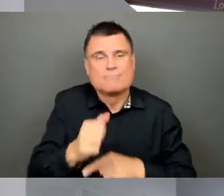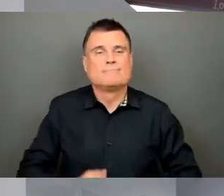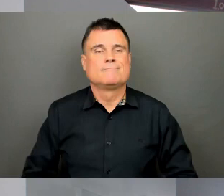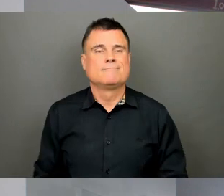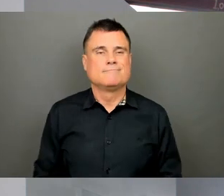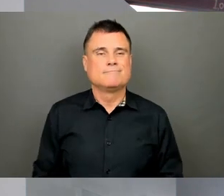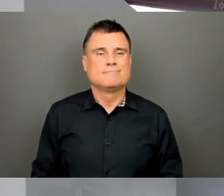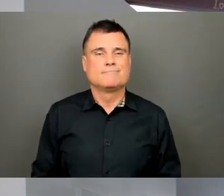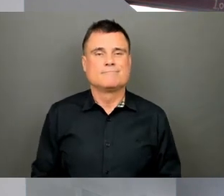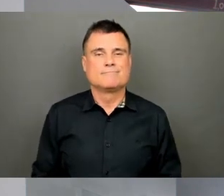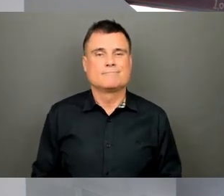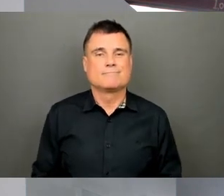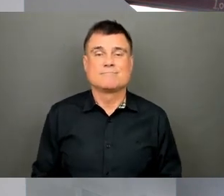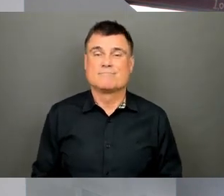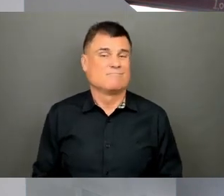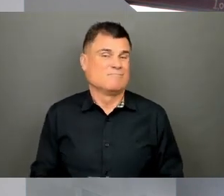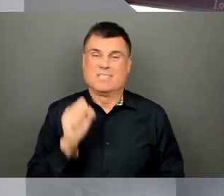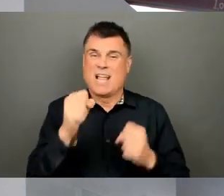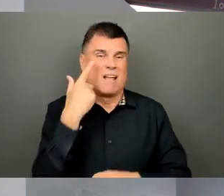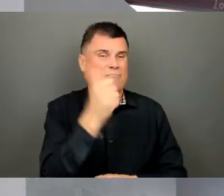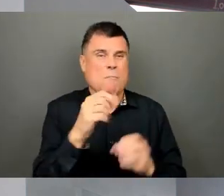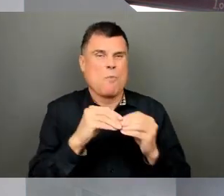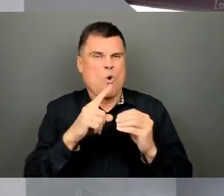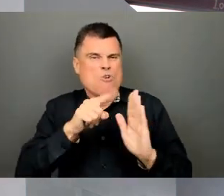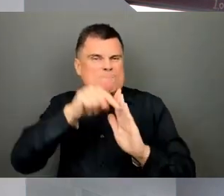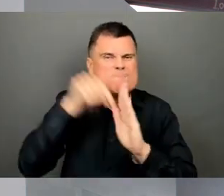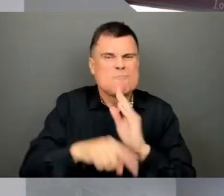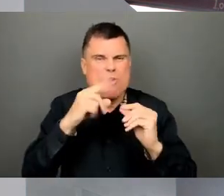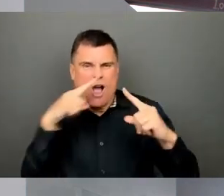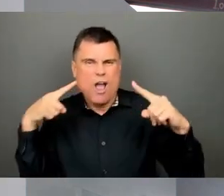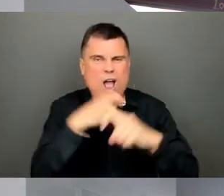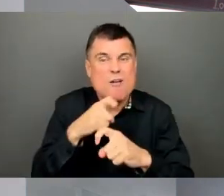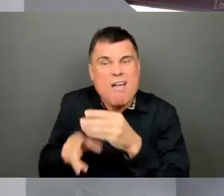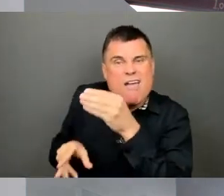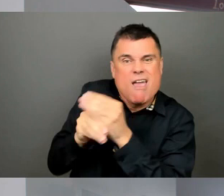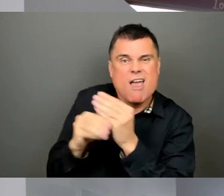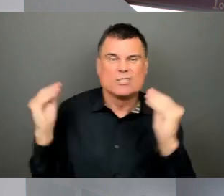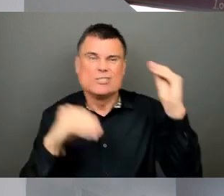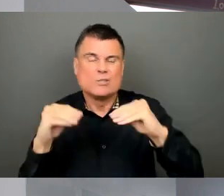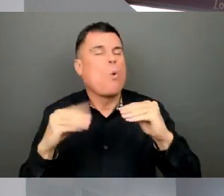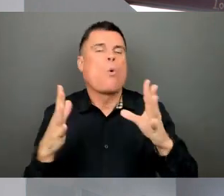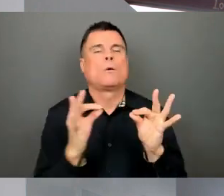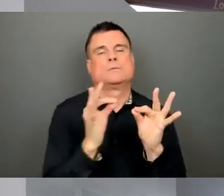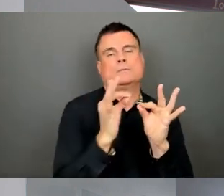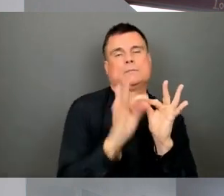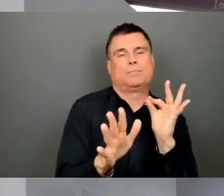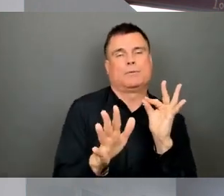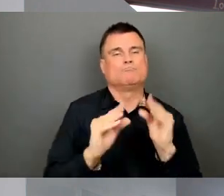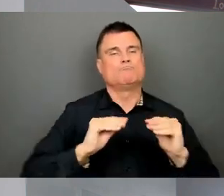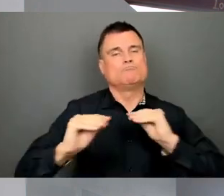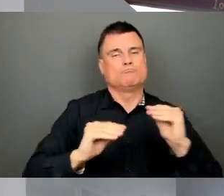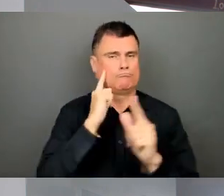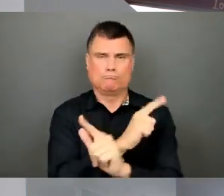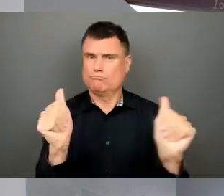And add a touch, make it more complicated if you wish, or you can just stay center. Feet planted. You can